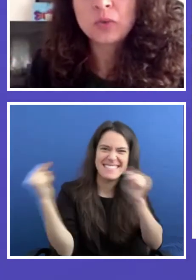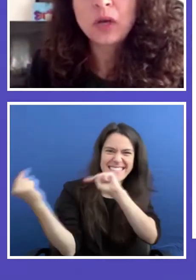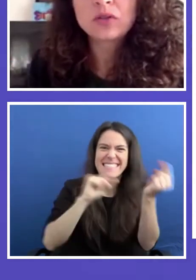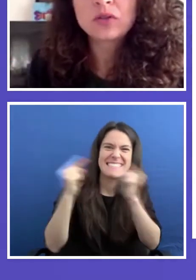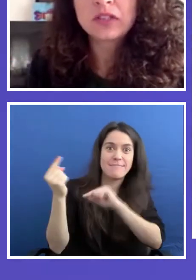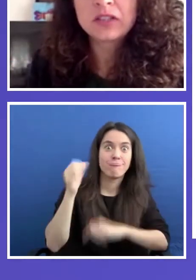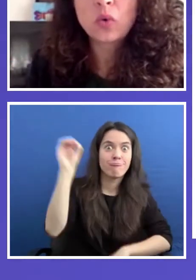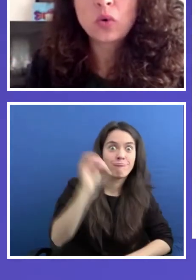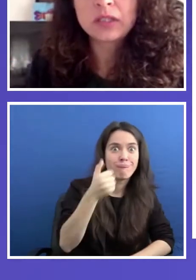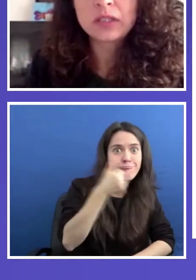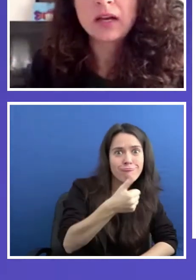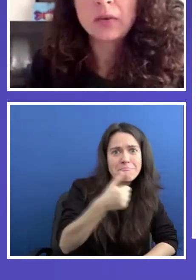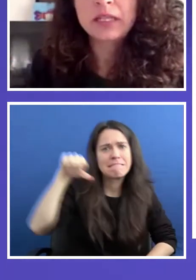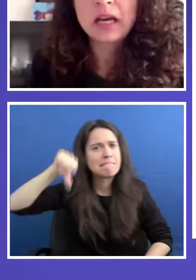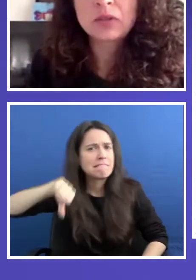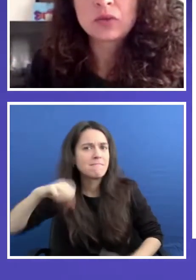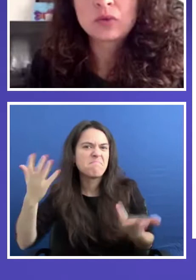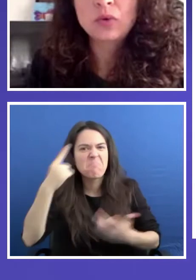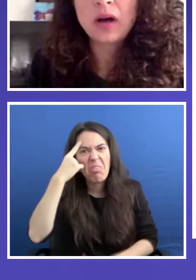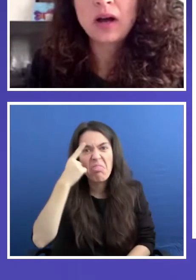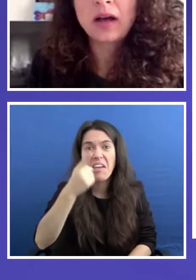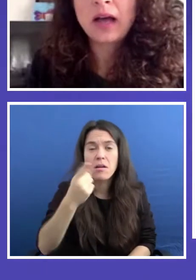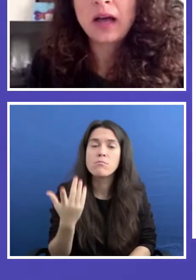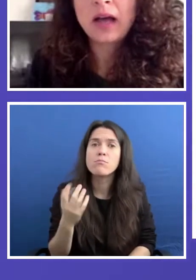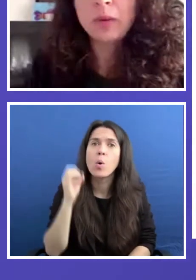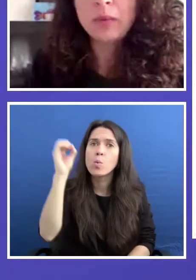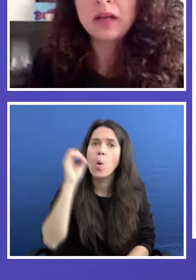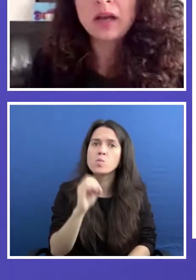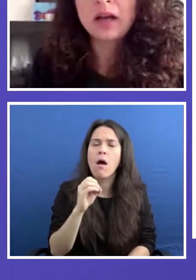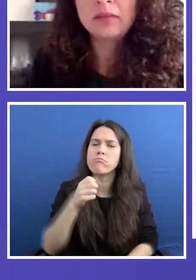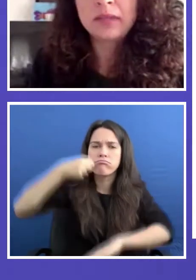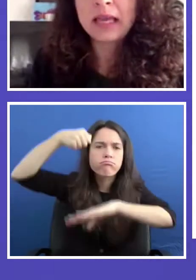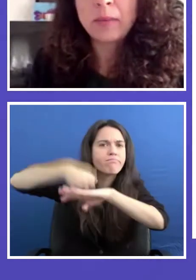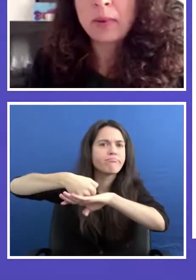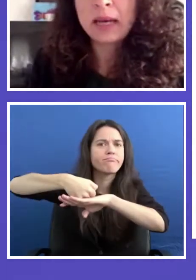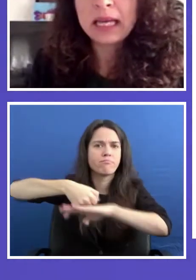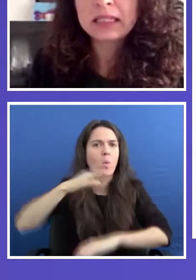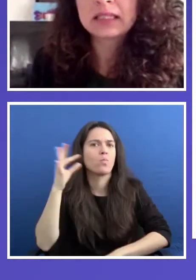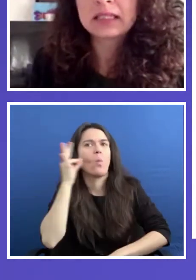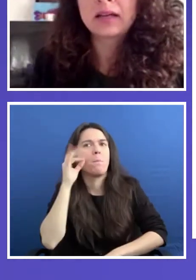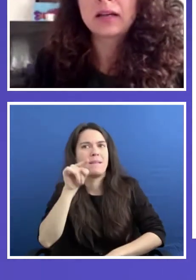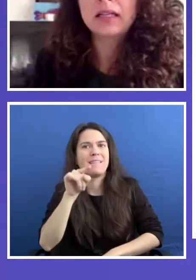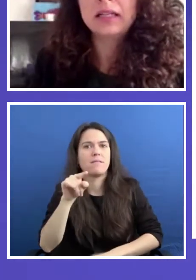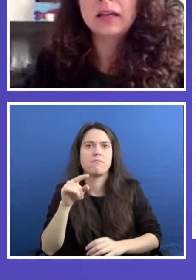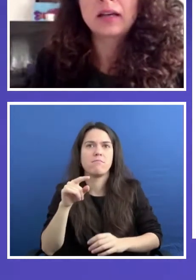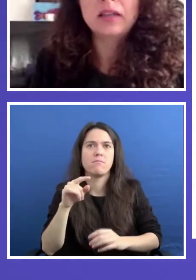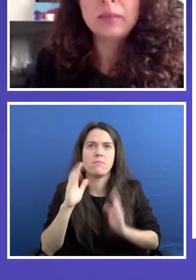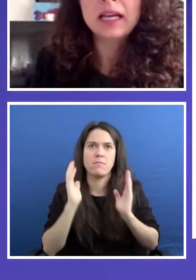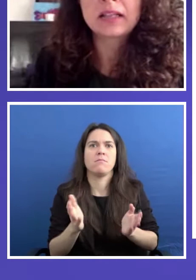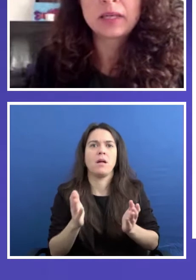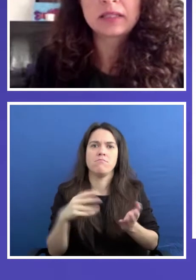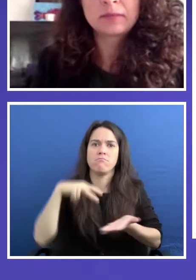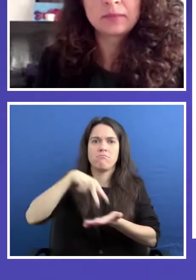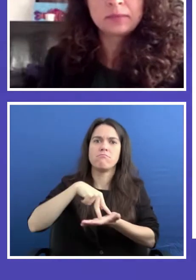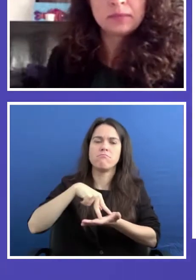Should we also consider quotas when it comes to having women take a place in the